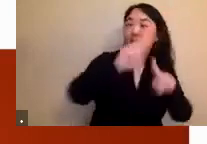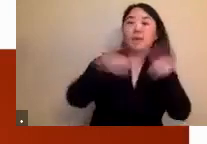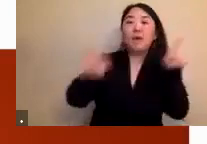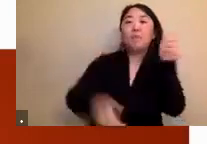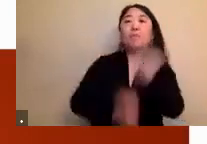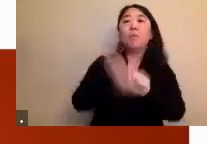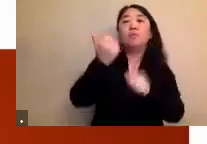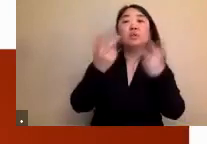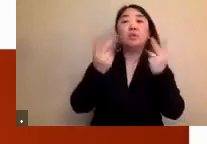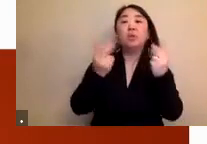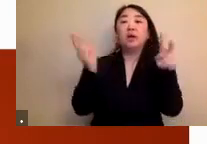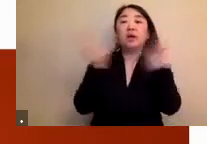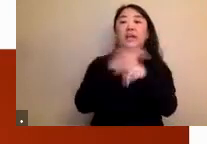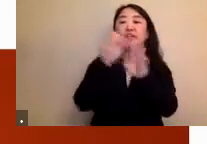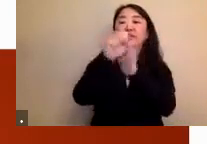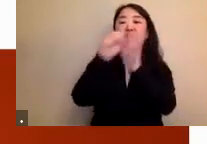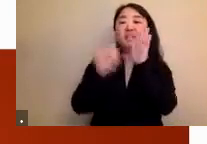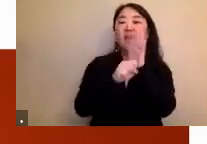commerce.